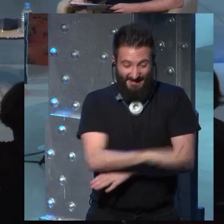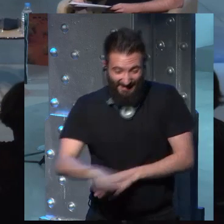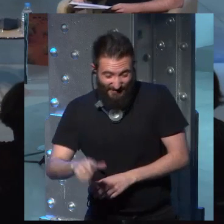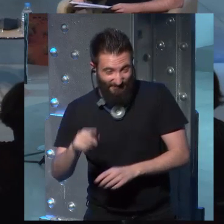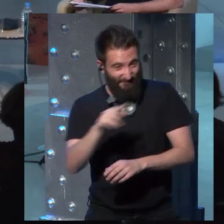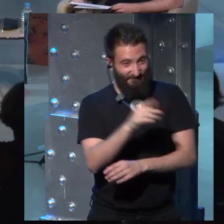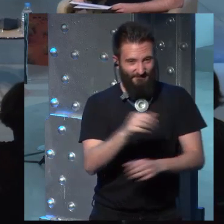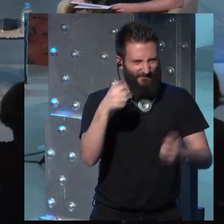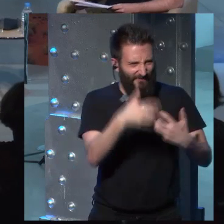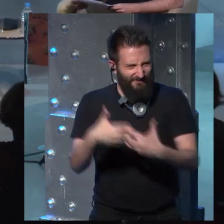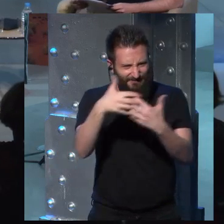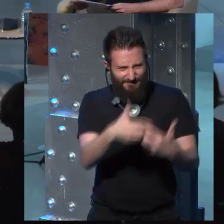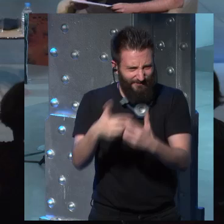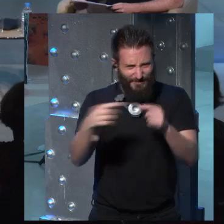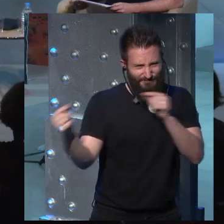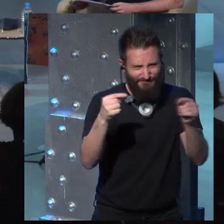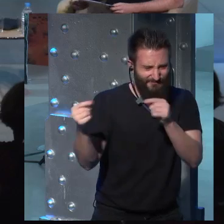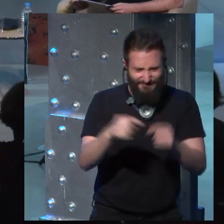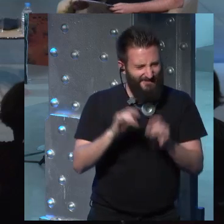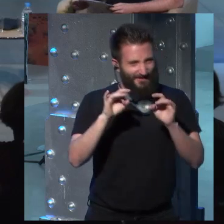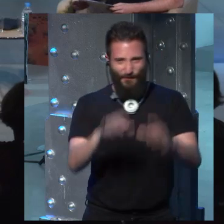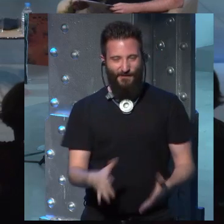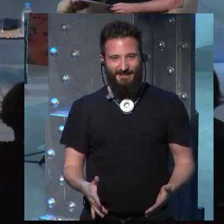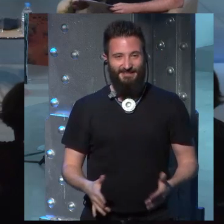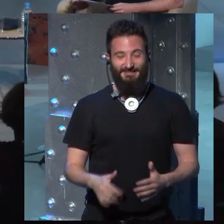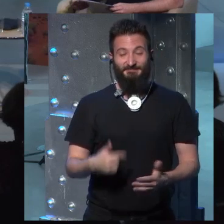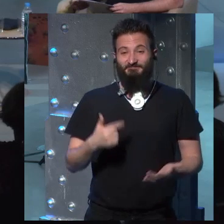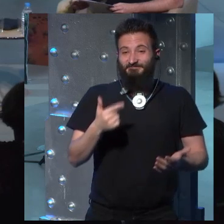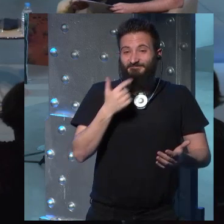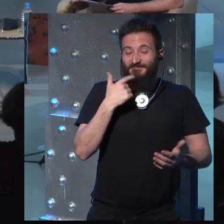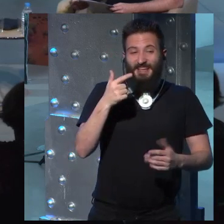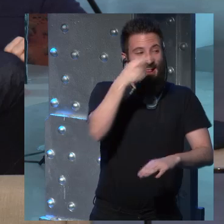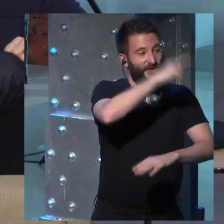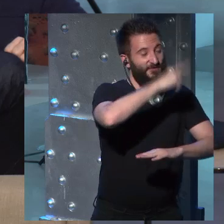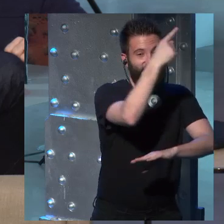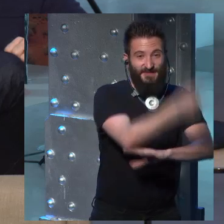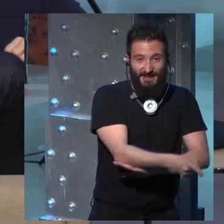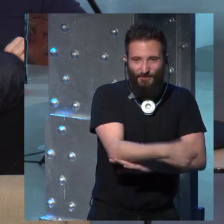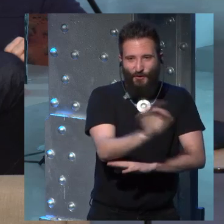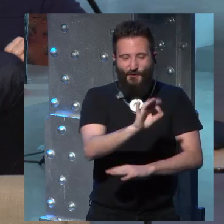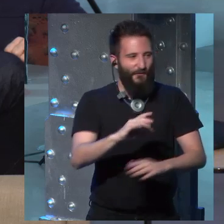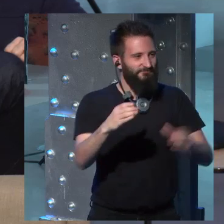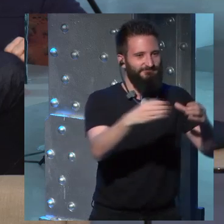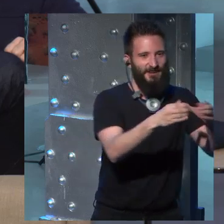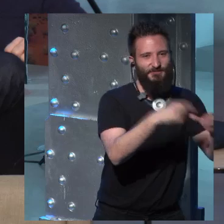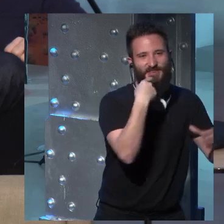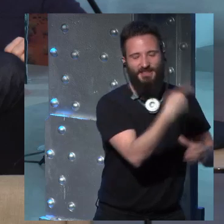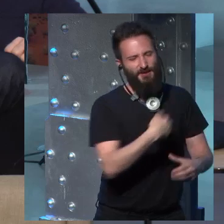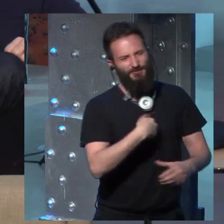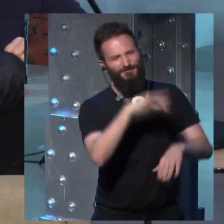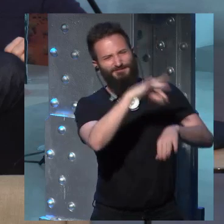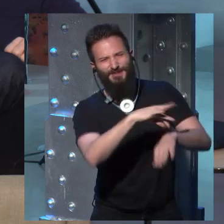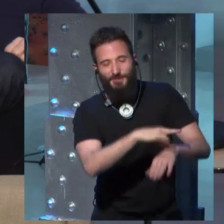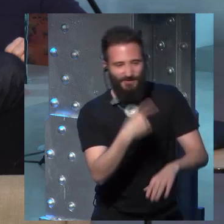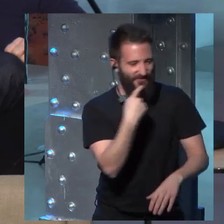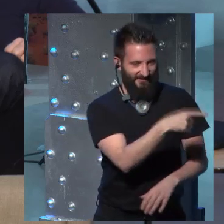were pretending we didn't want to tell the crew or the directors that we were quite sick. We didn't want to be a problem, but we were